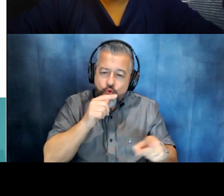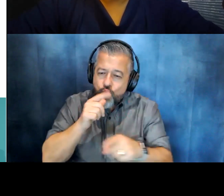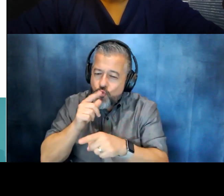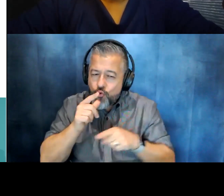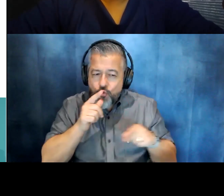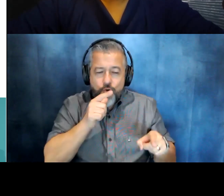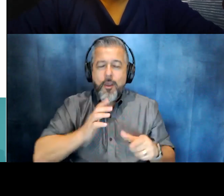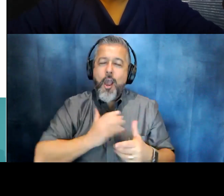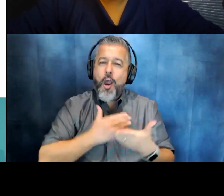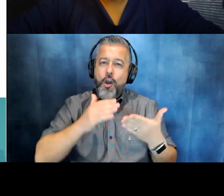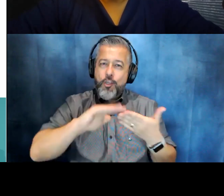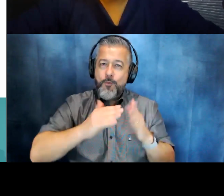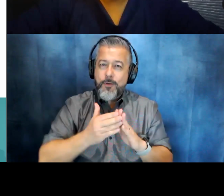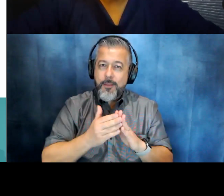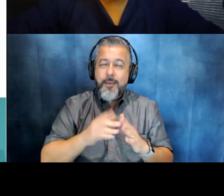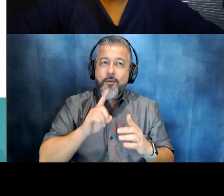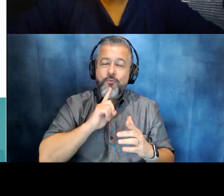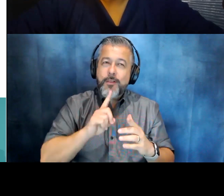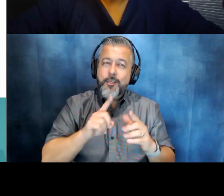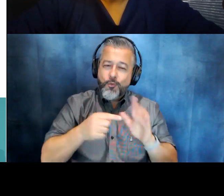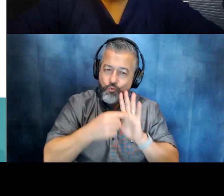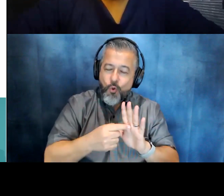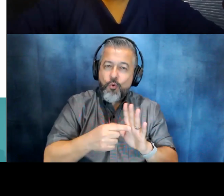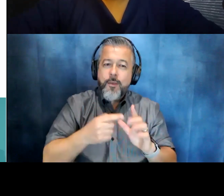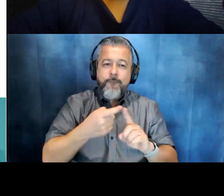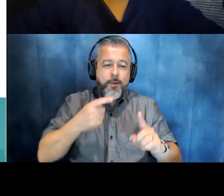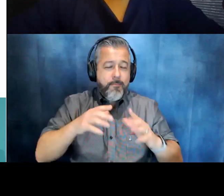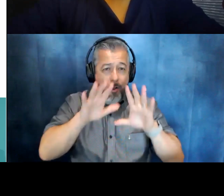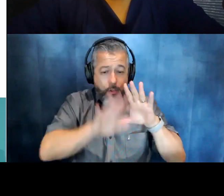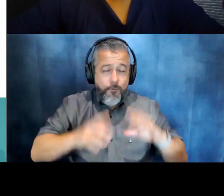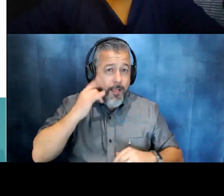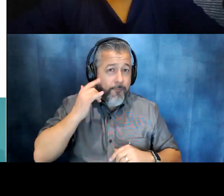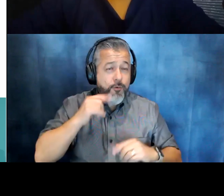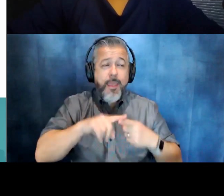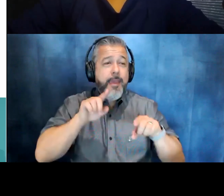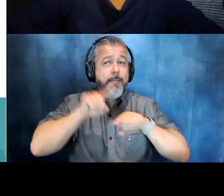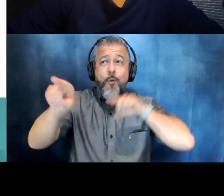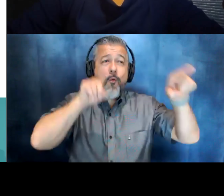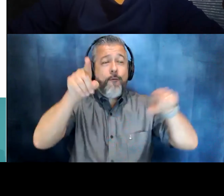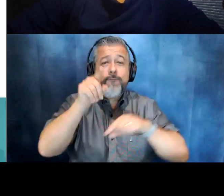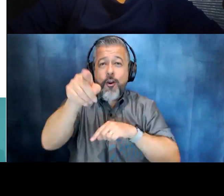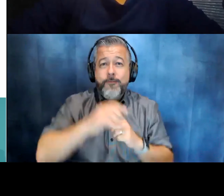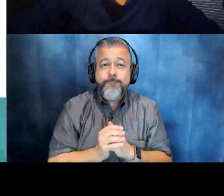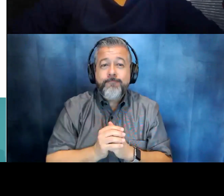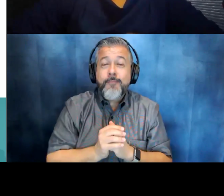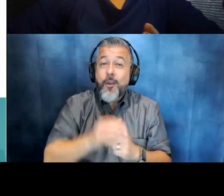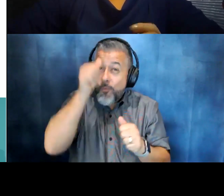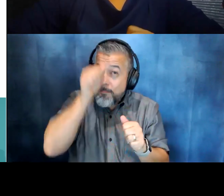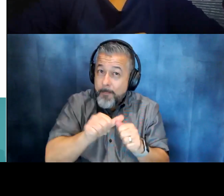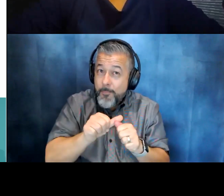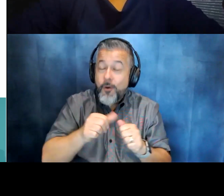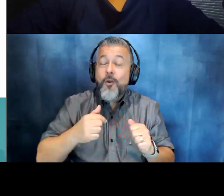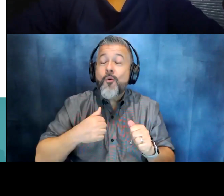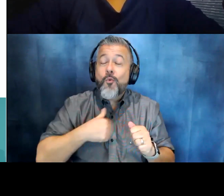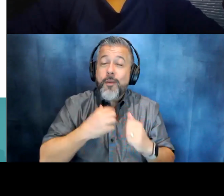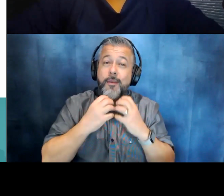out there, both in California and well beyond. As a reminder, we do value accessibility and you can use